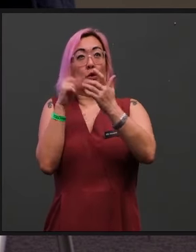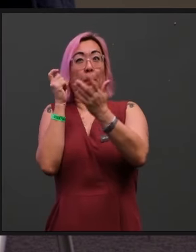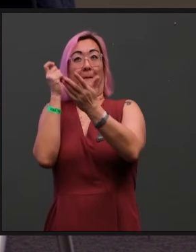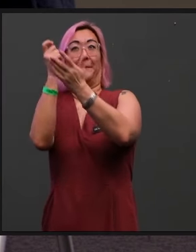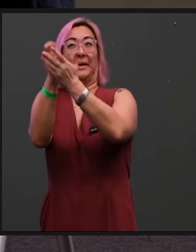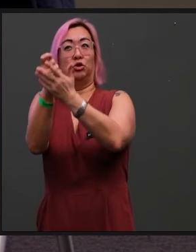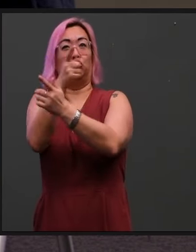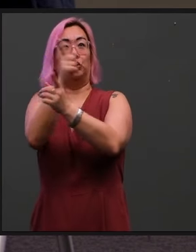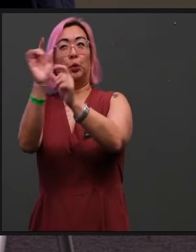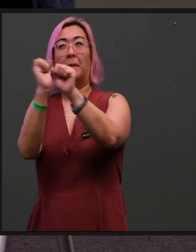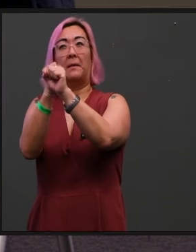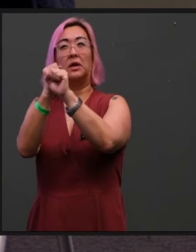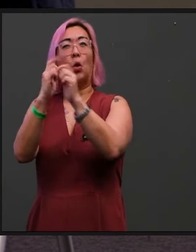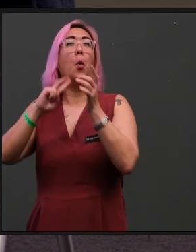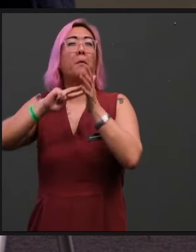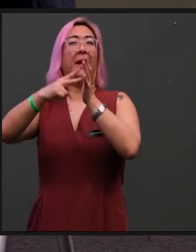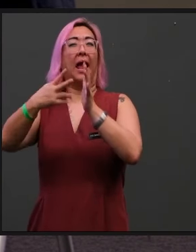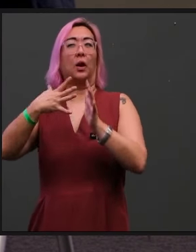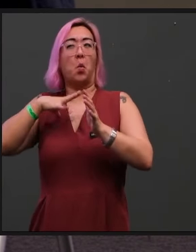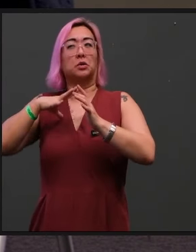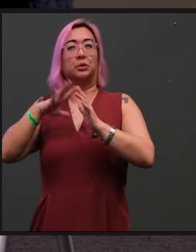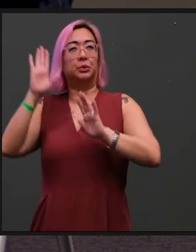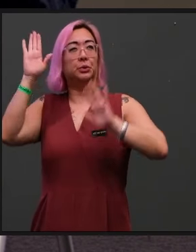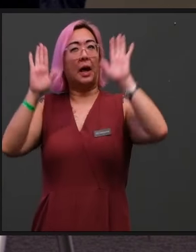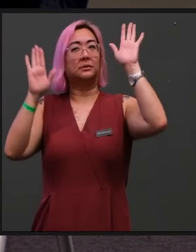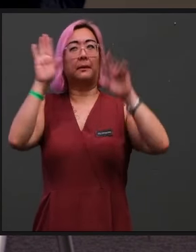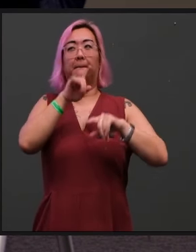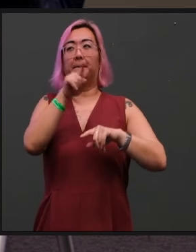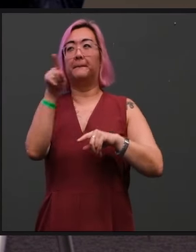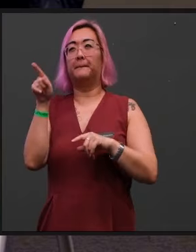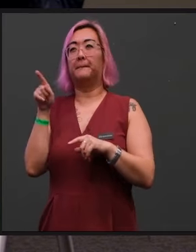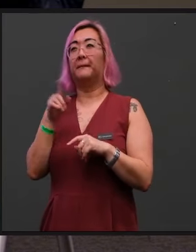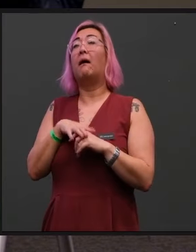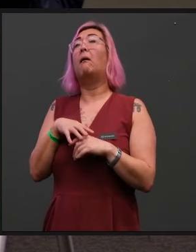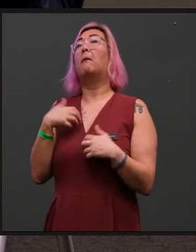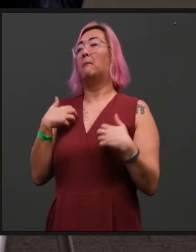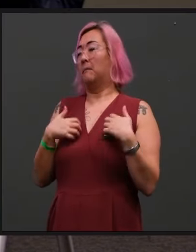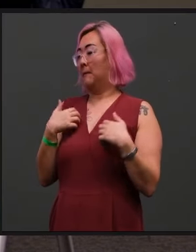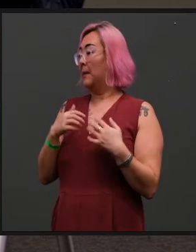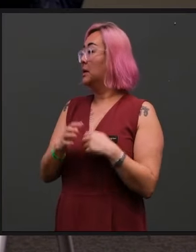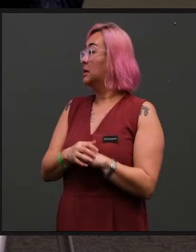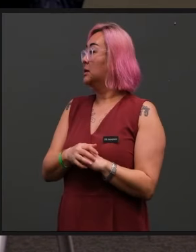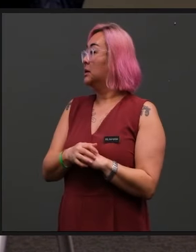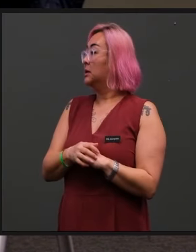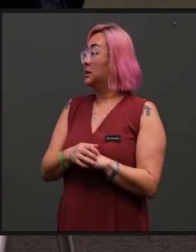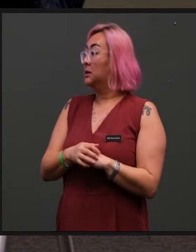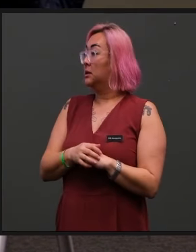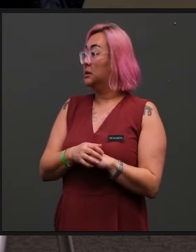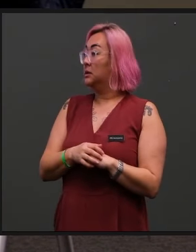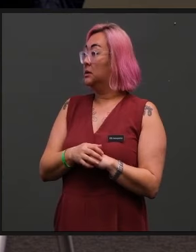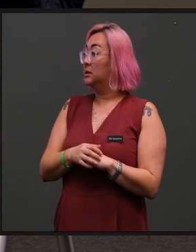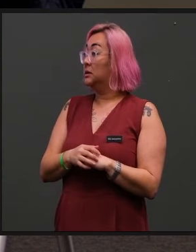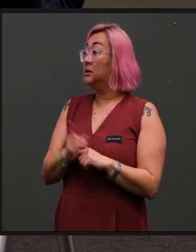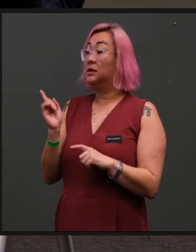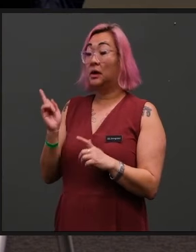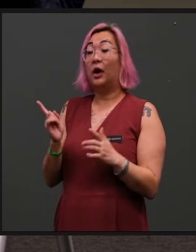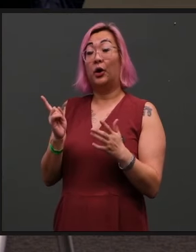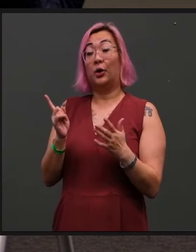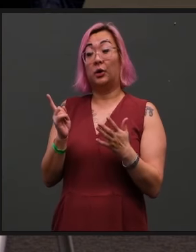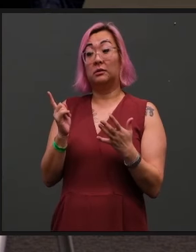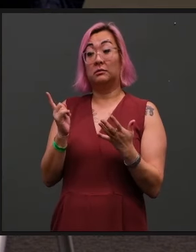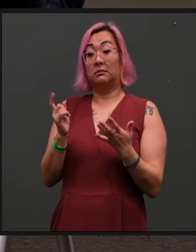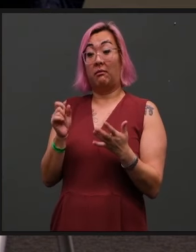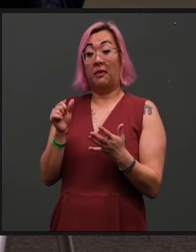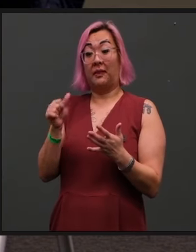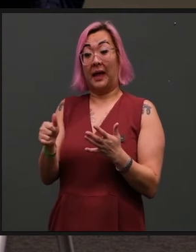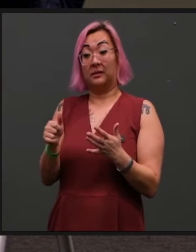anything? Just get an idea. Okay. All right. So I guess that takes us nicely to, you've got